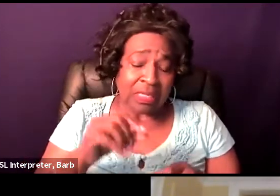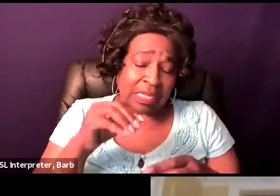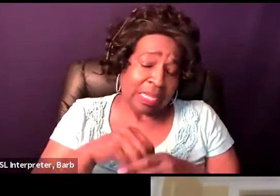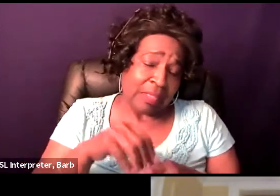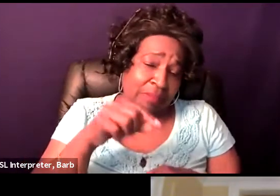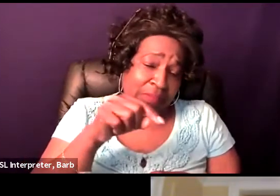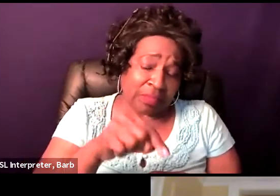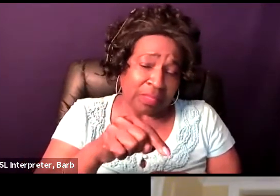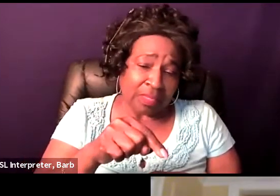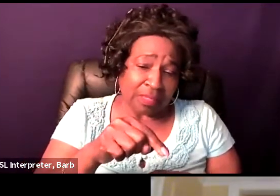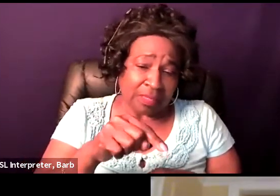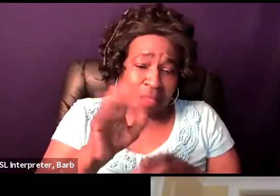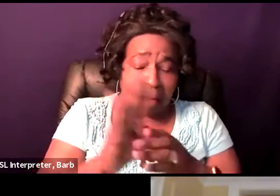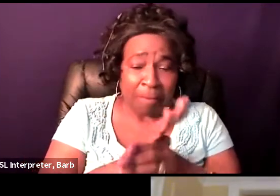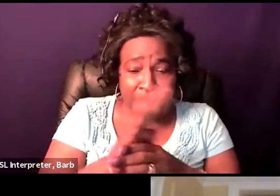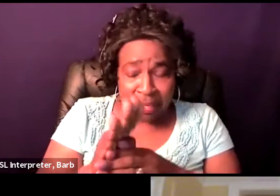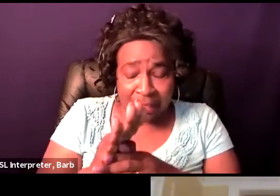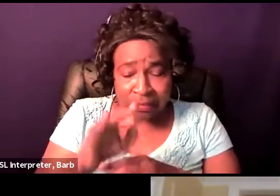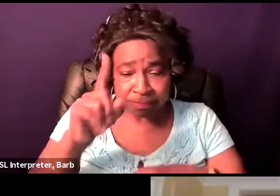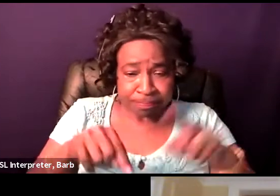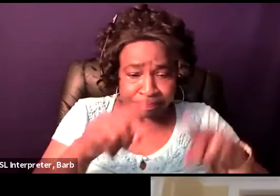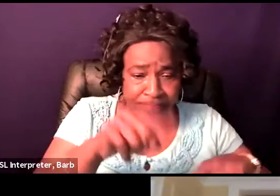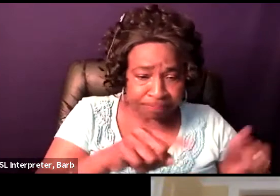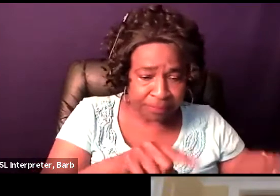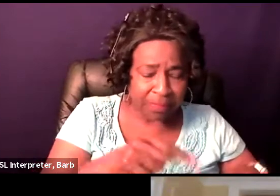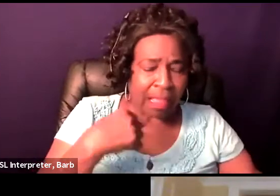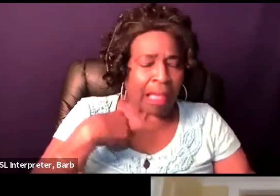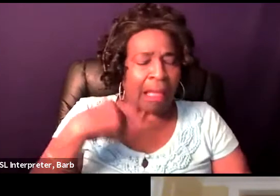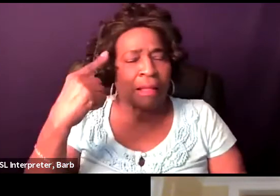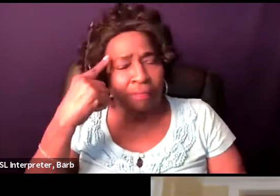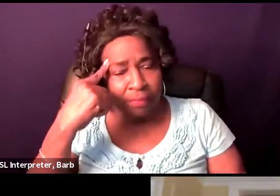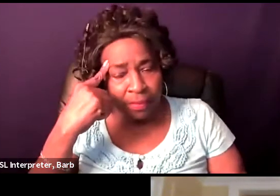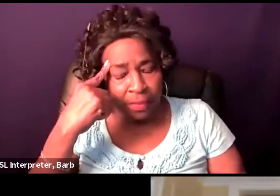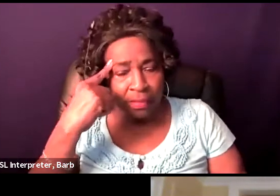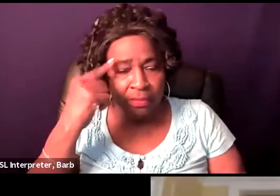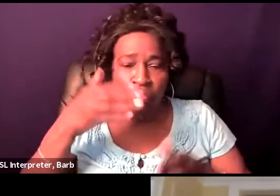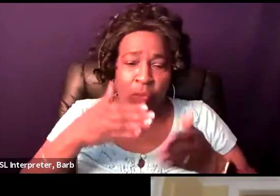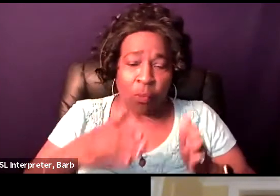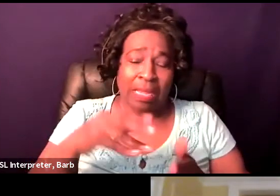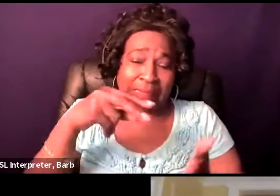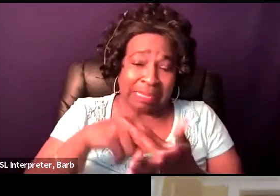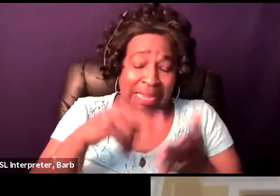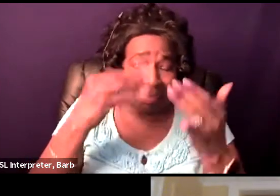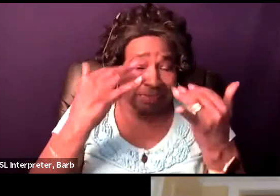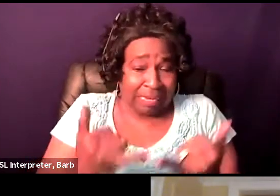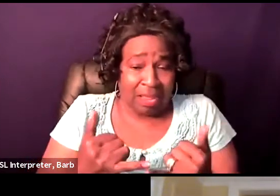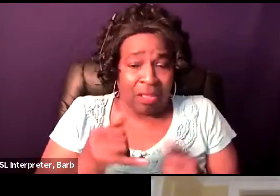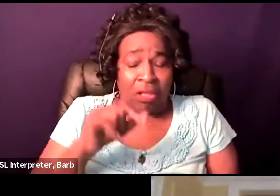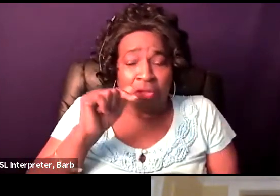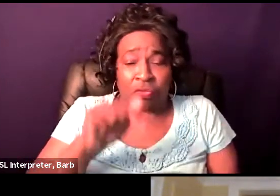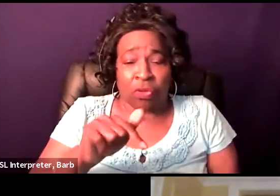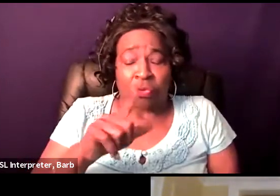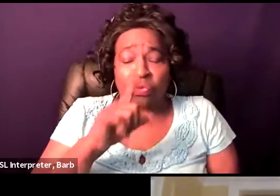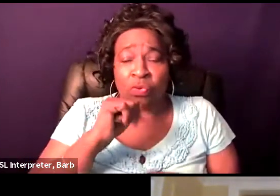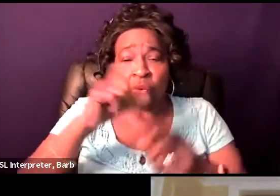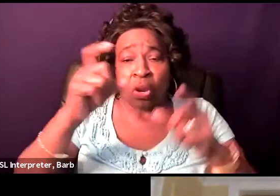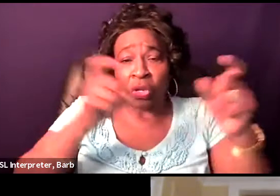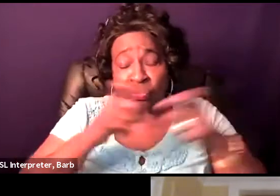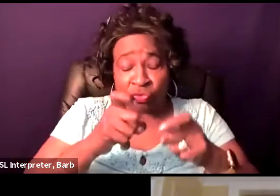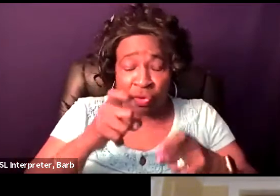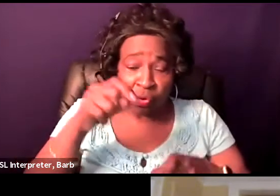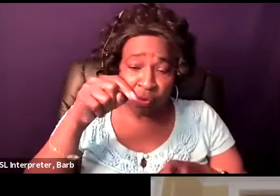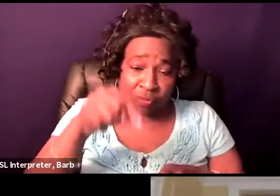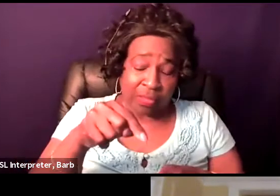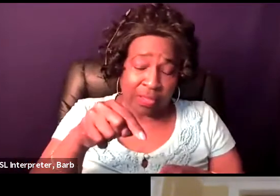into these platforms. I think as it stands, those who monopolize the platform, those who control